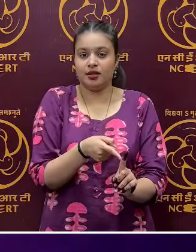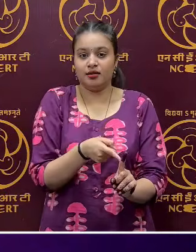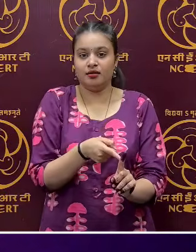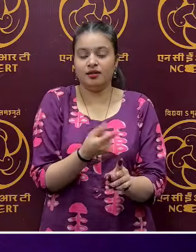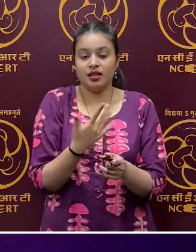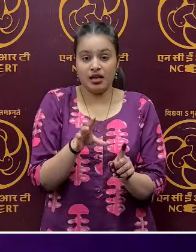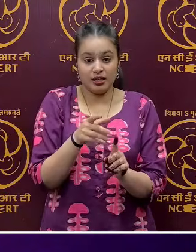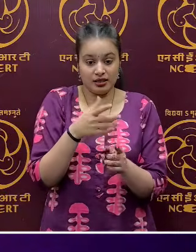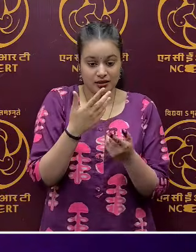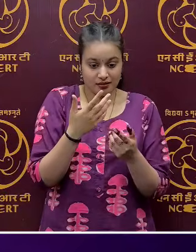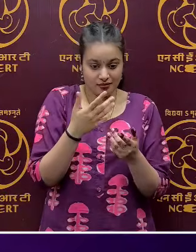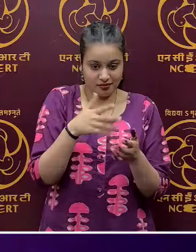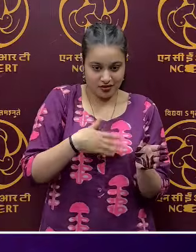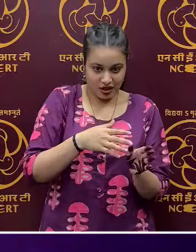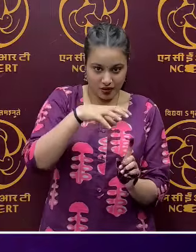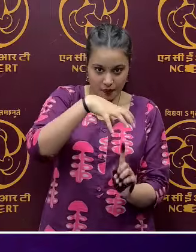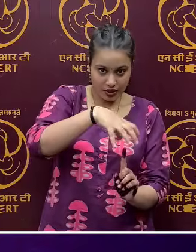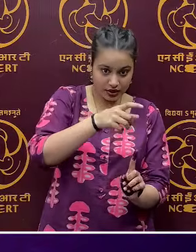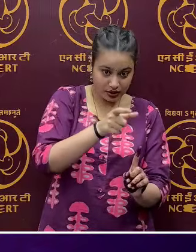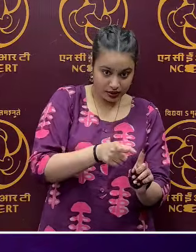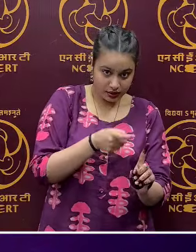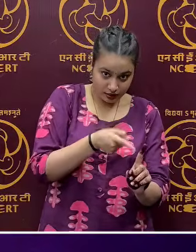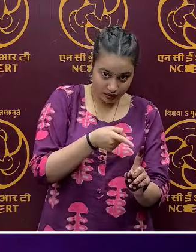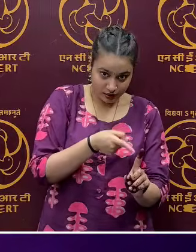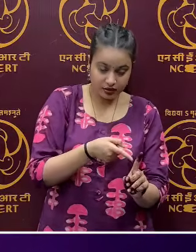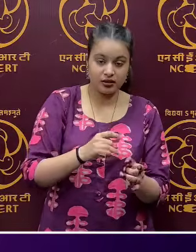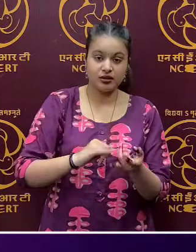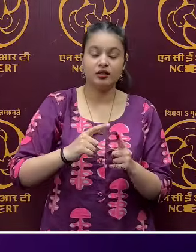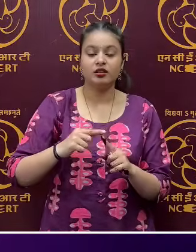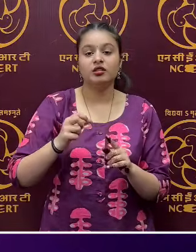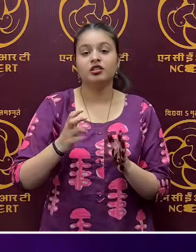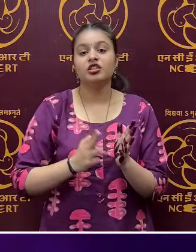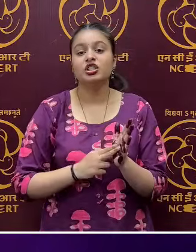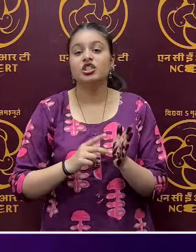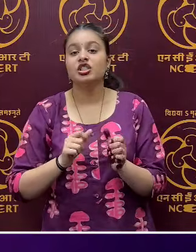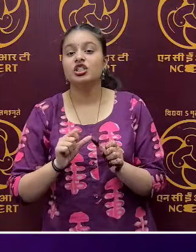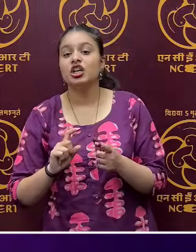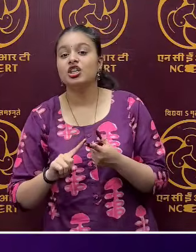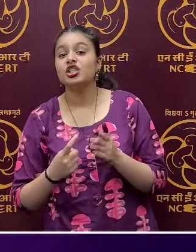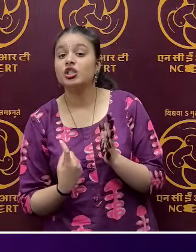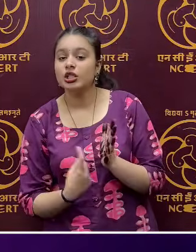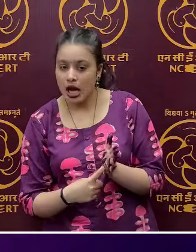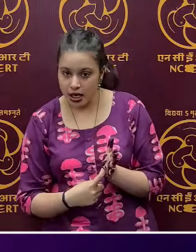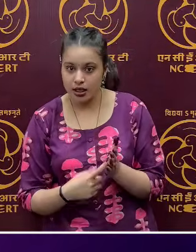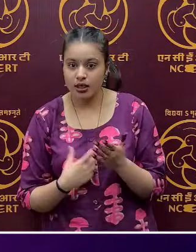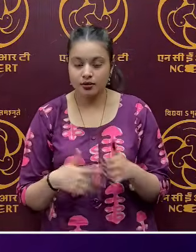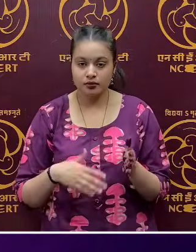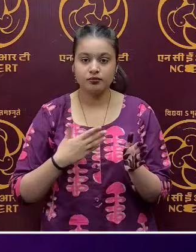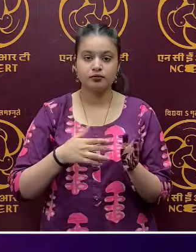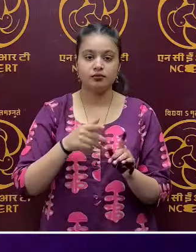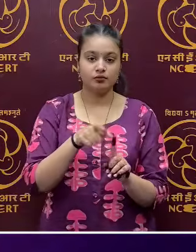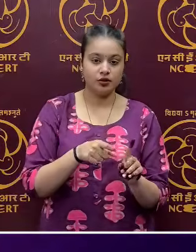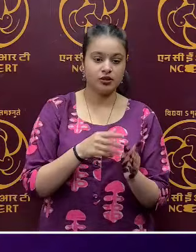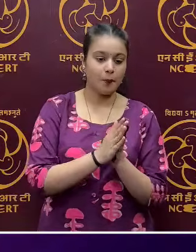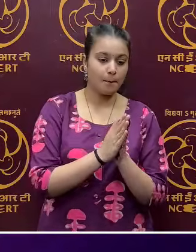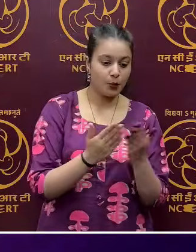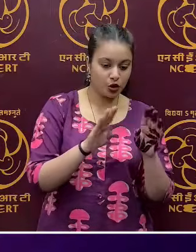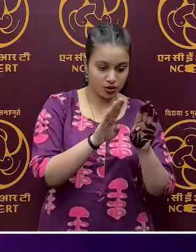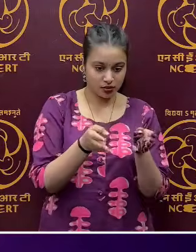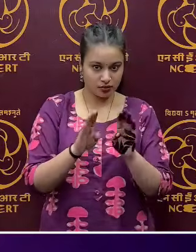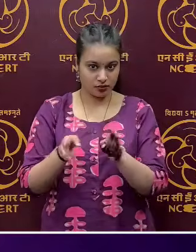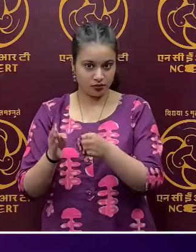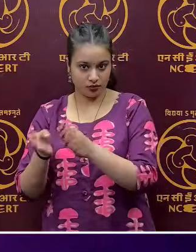the railway station is a stationer. Stationer. Oh. So, who is a stationer? So, earlier at the railway stations there used to be these book stalls